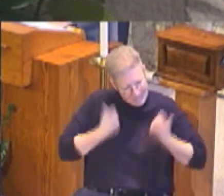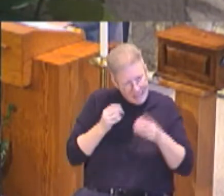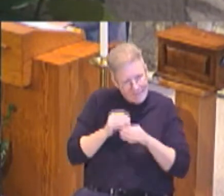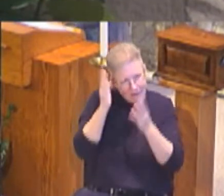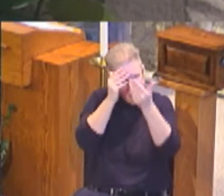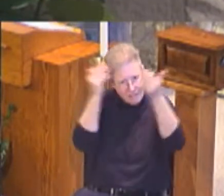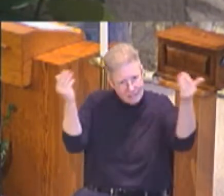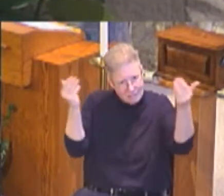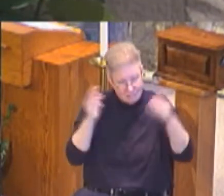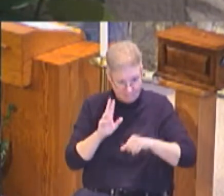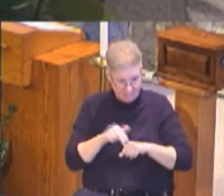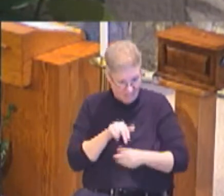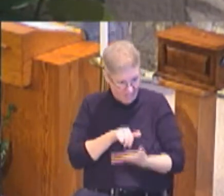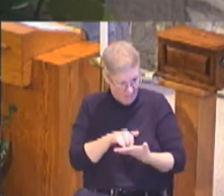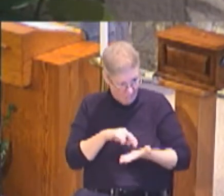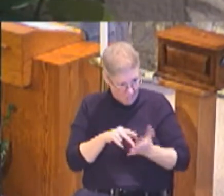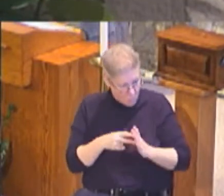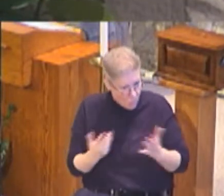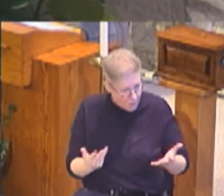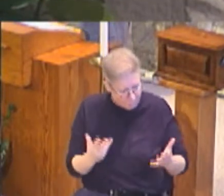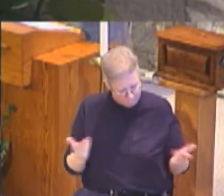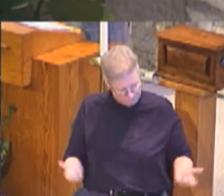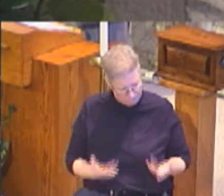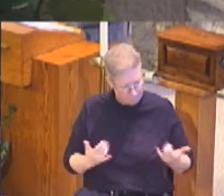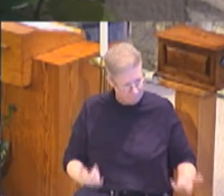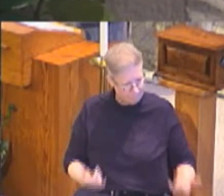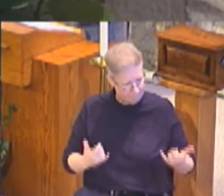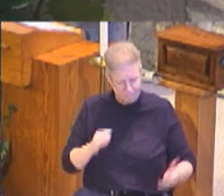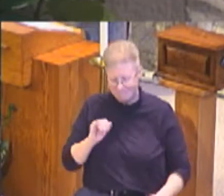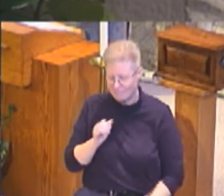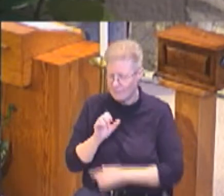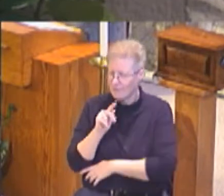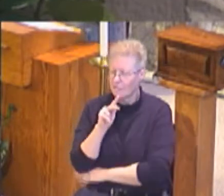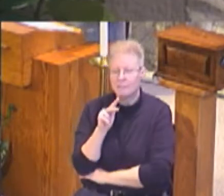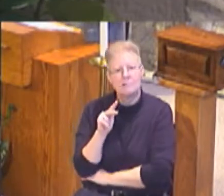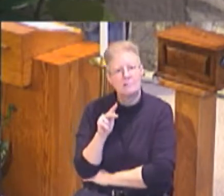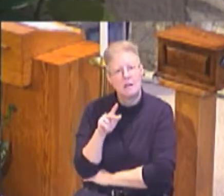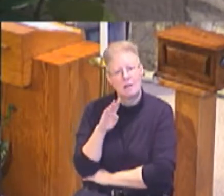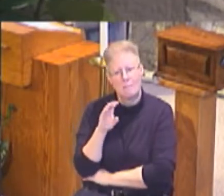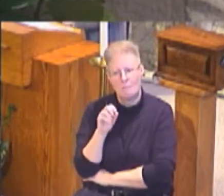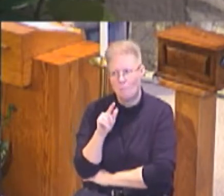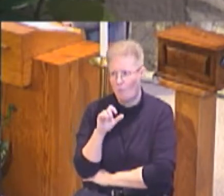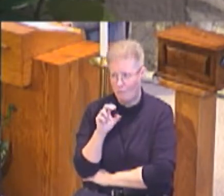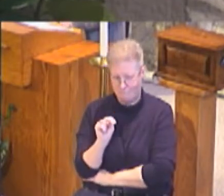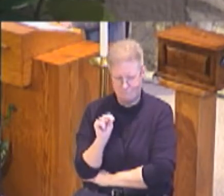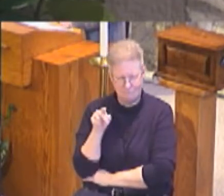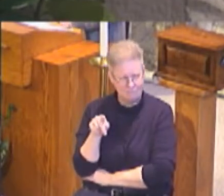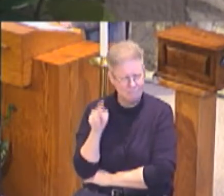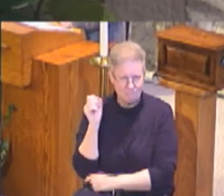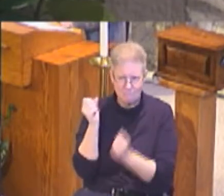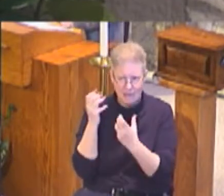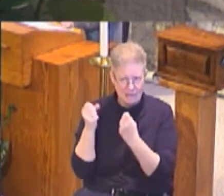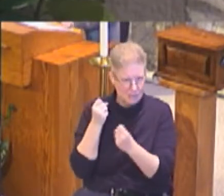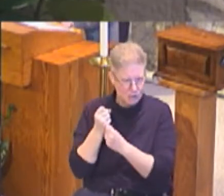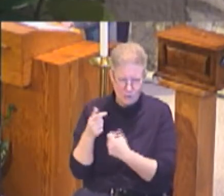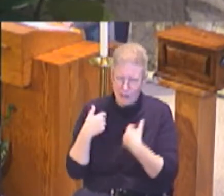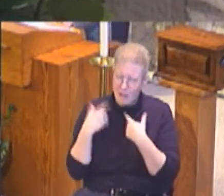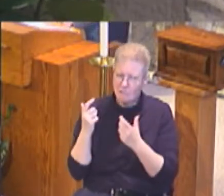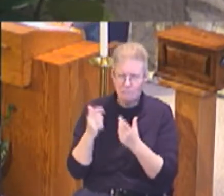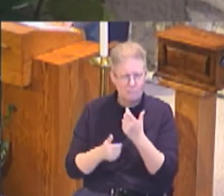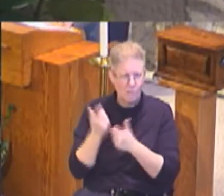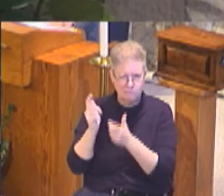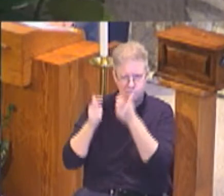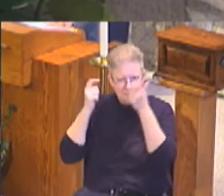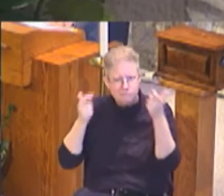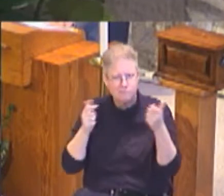Boland, who is no longer with us on earth, but who for years and years had the largest Unity church in the country, used to like to